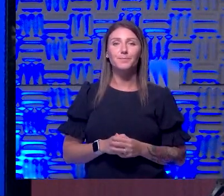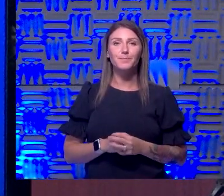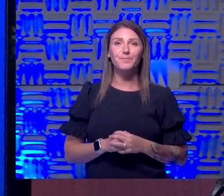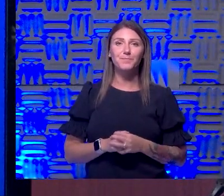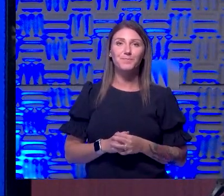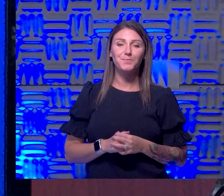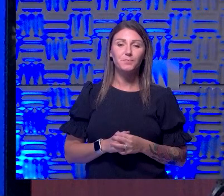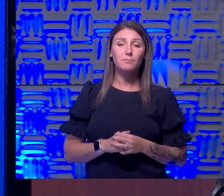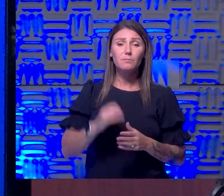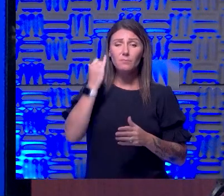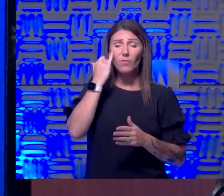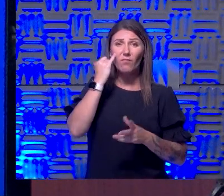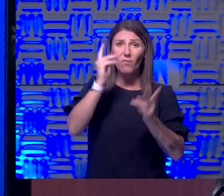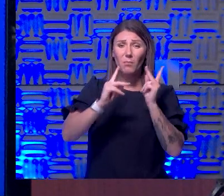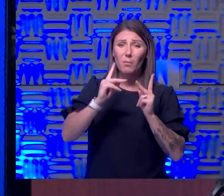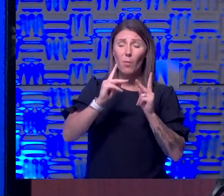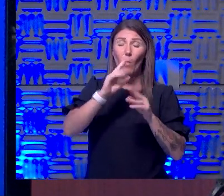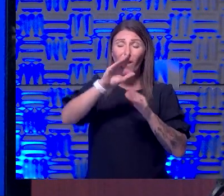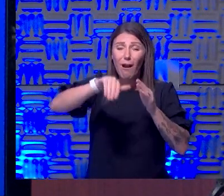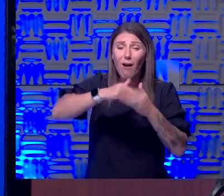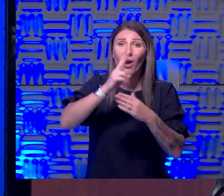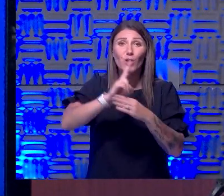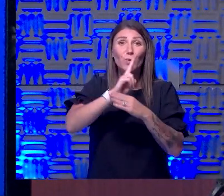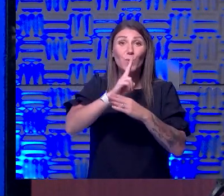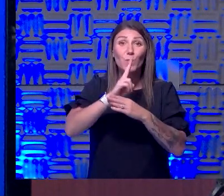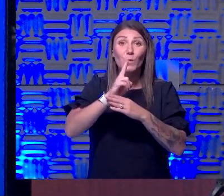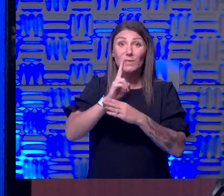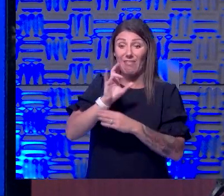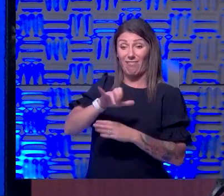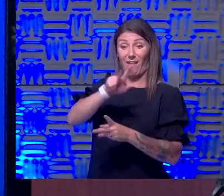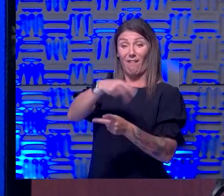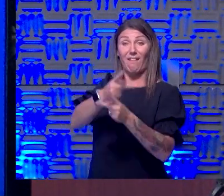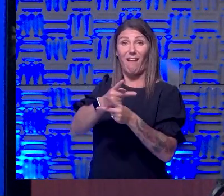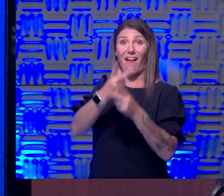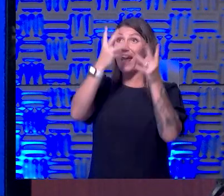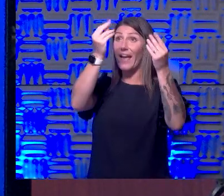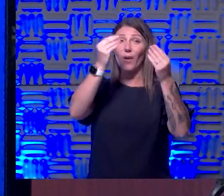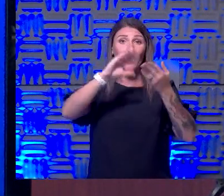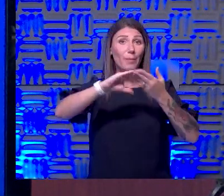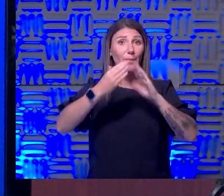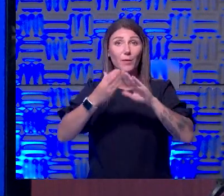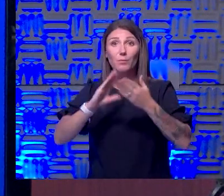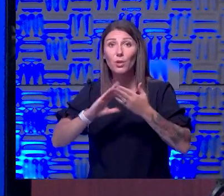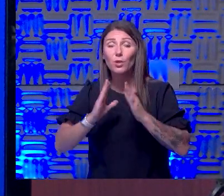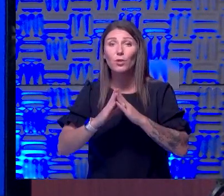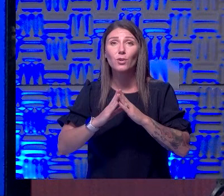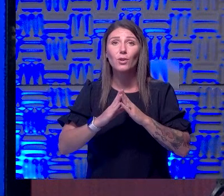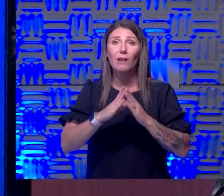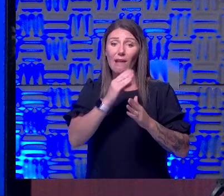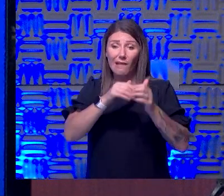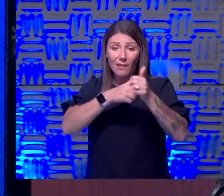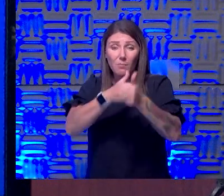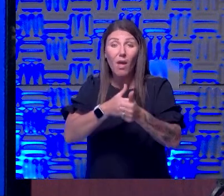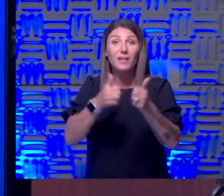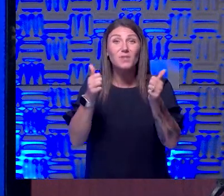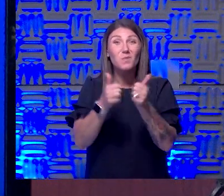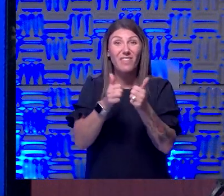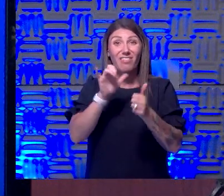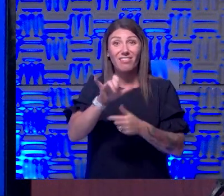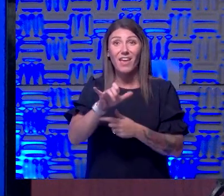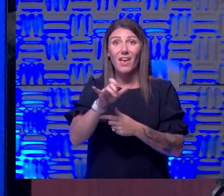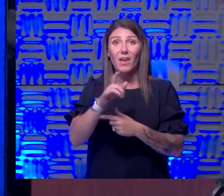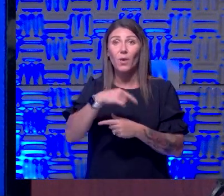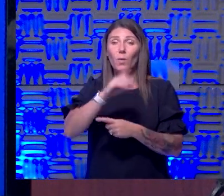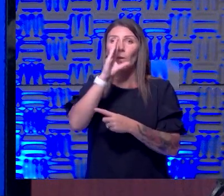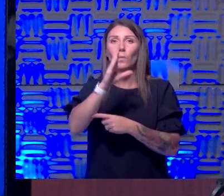If people would all wear these out in the community, and we had compliance with all of that, I think we're